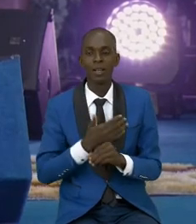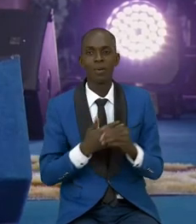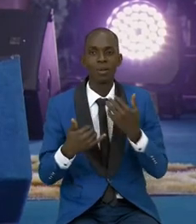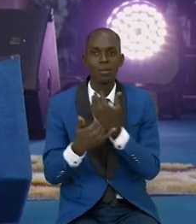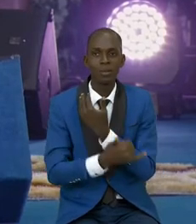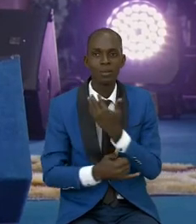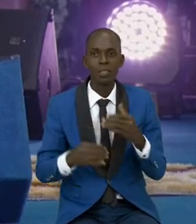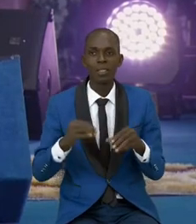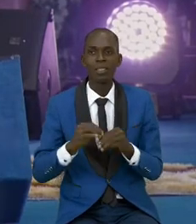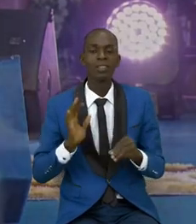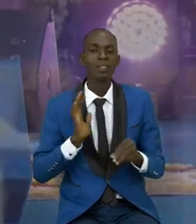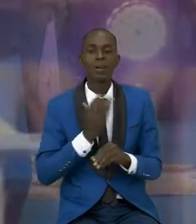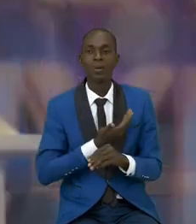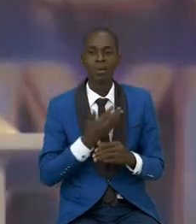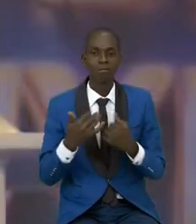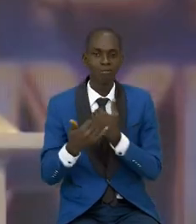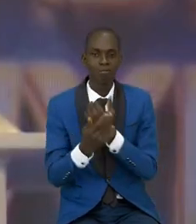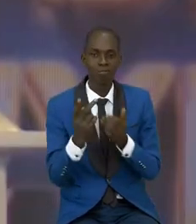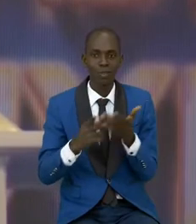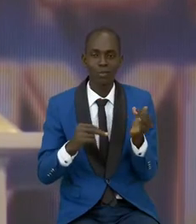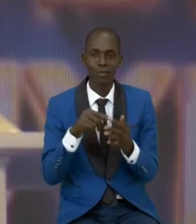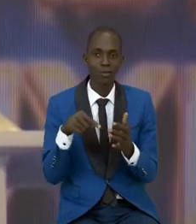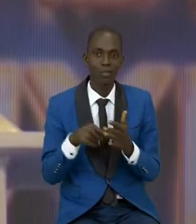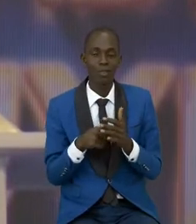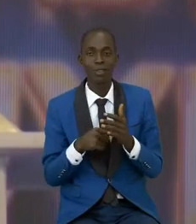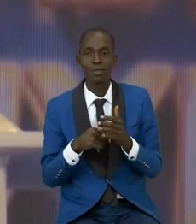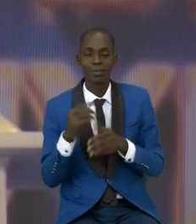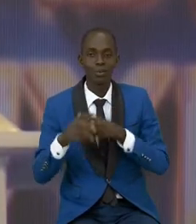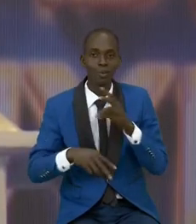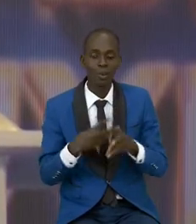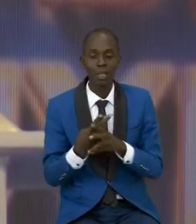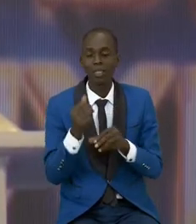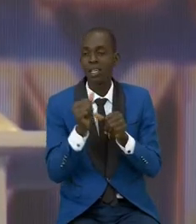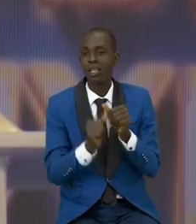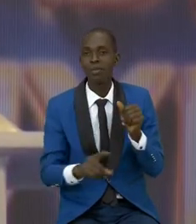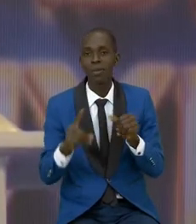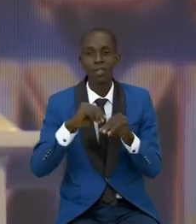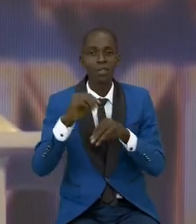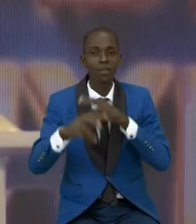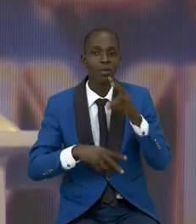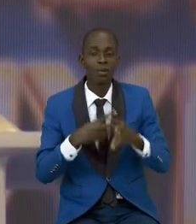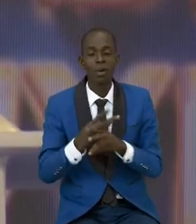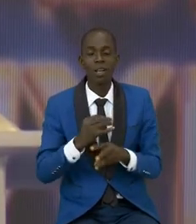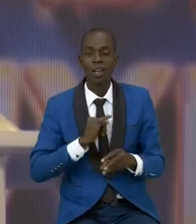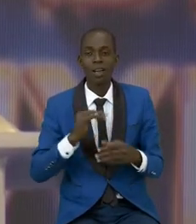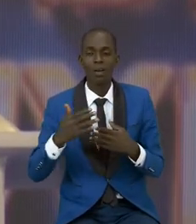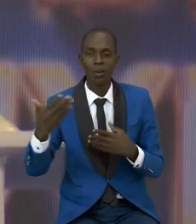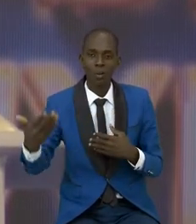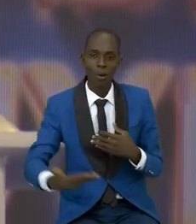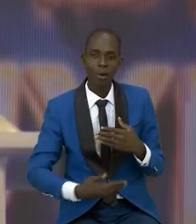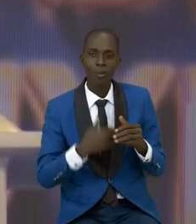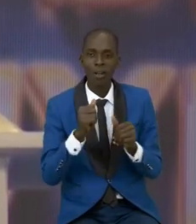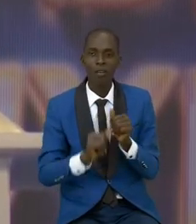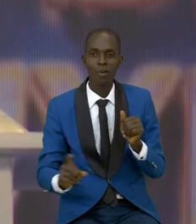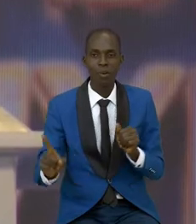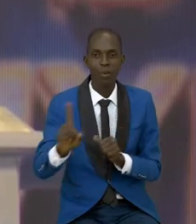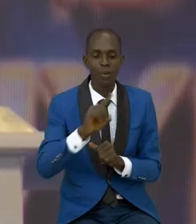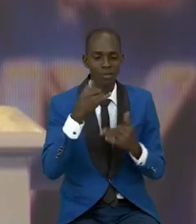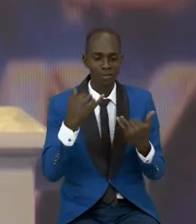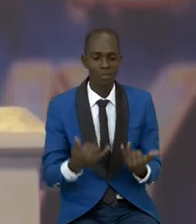our continent, Africa, and all over the world, I welcome everyone this morning